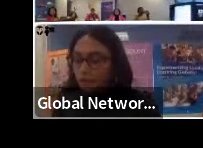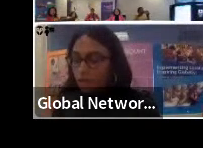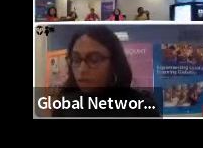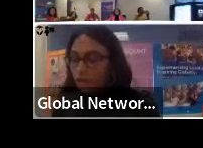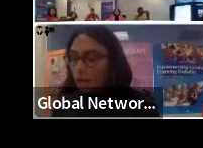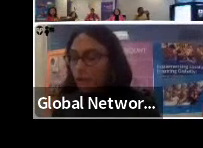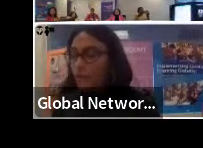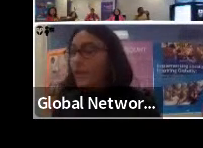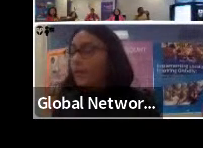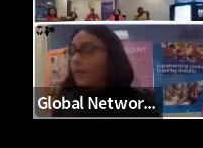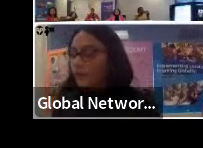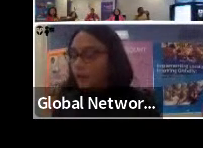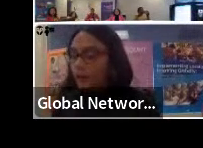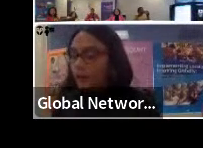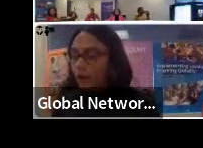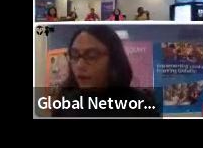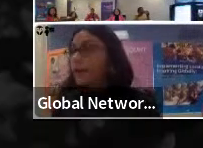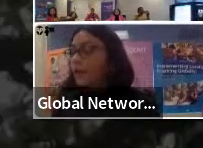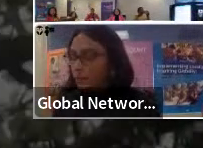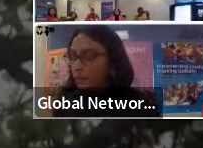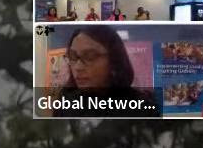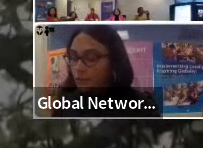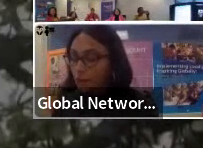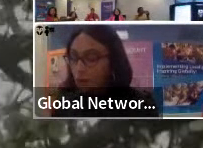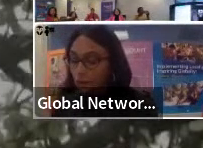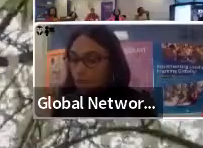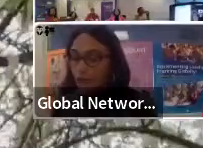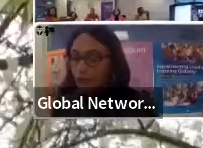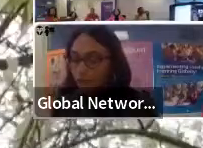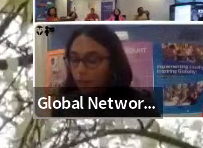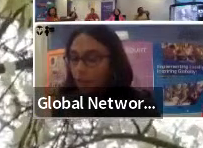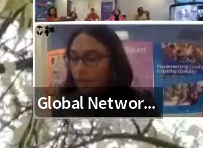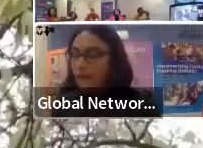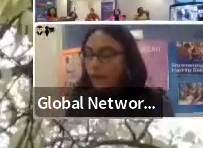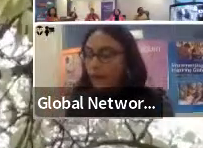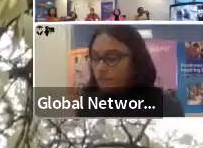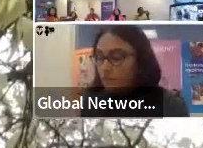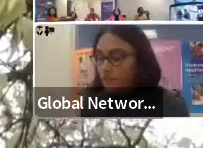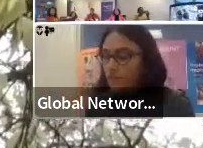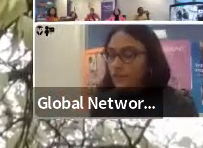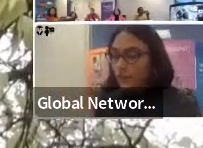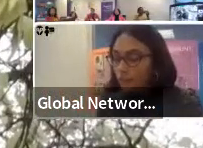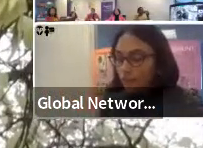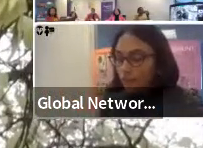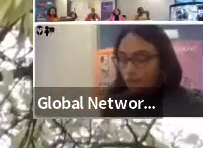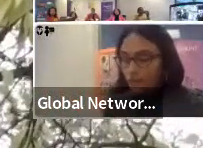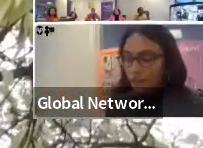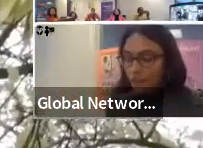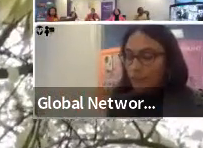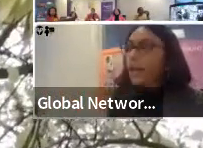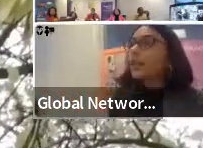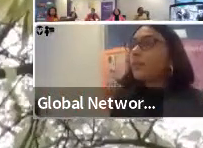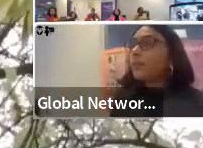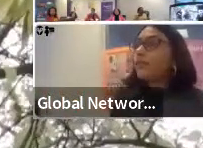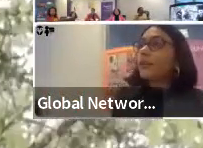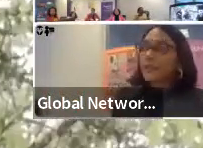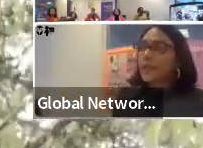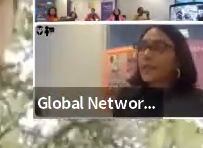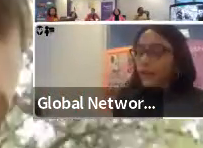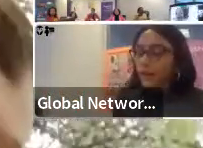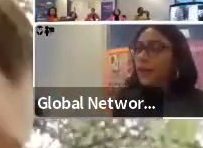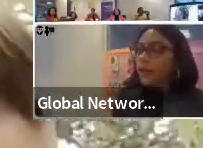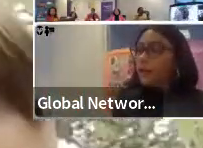in partnership with many of our key partners and donors, including the Austrian Development Agency, Global